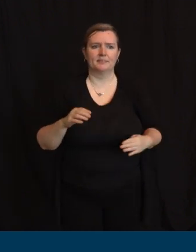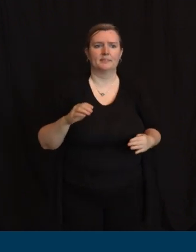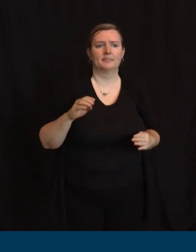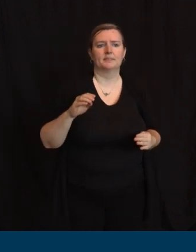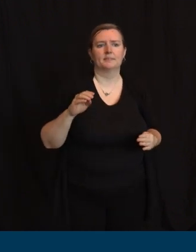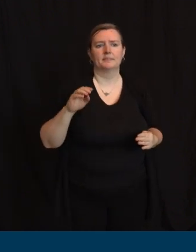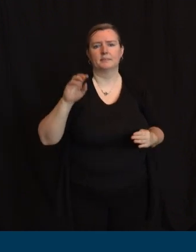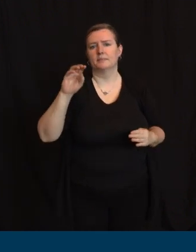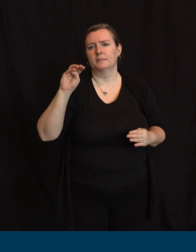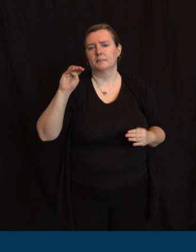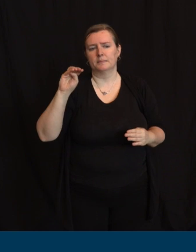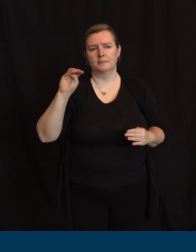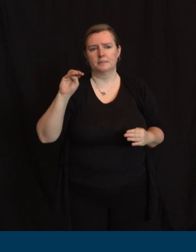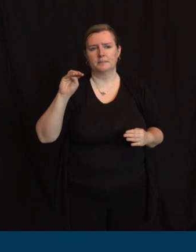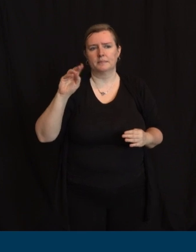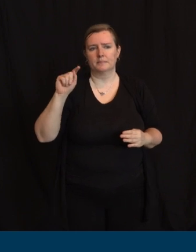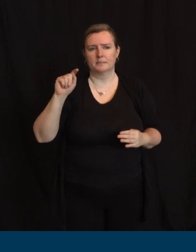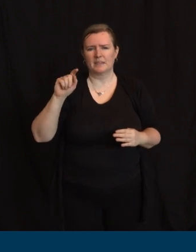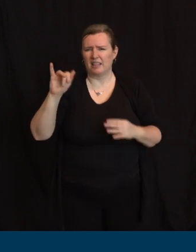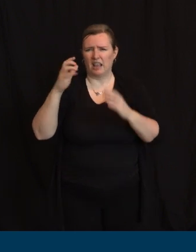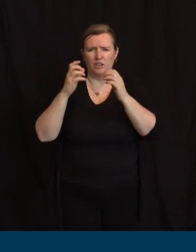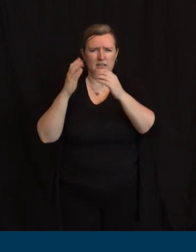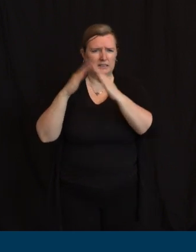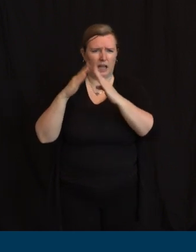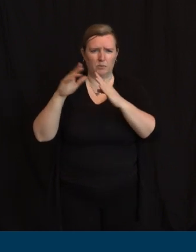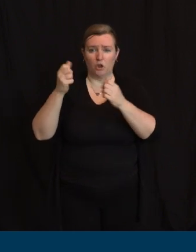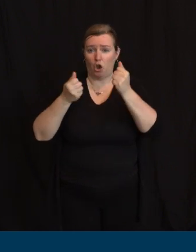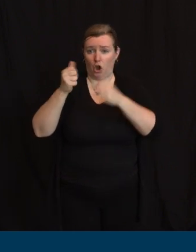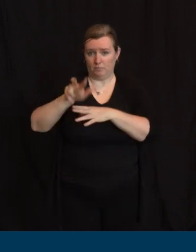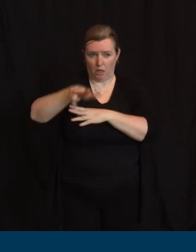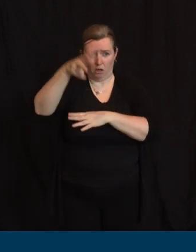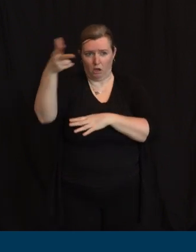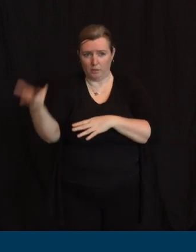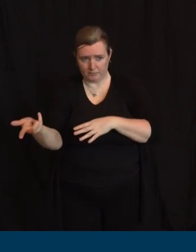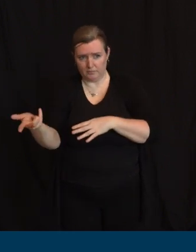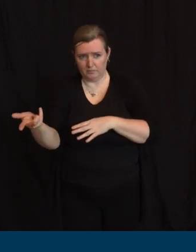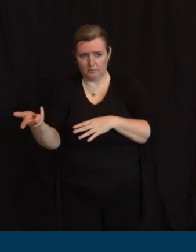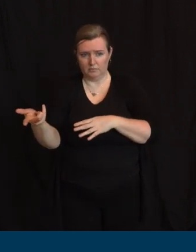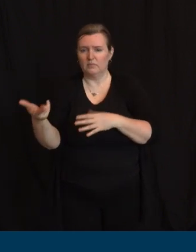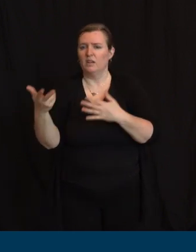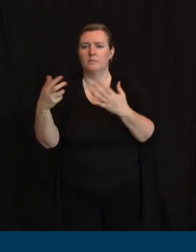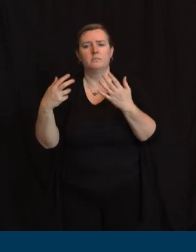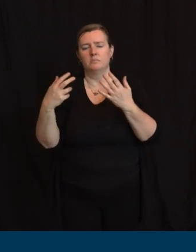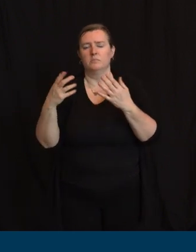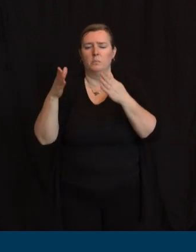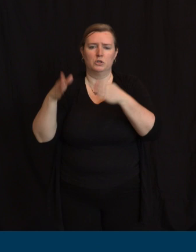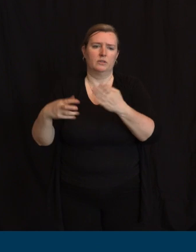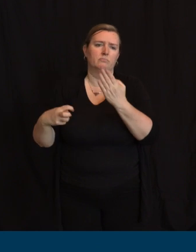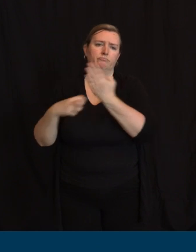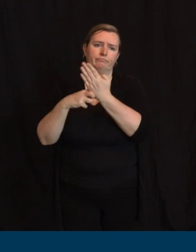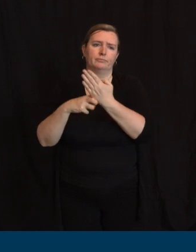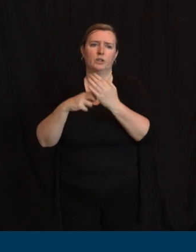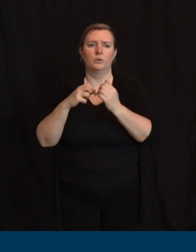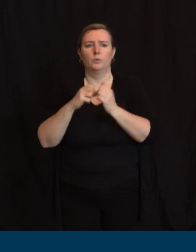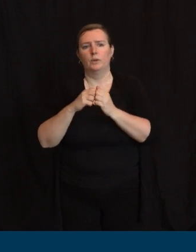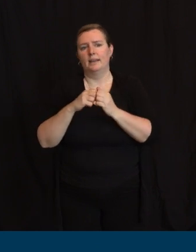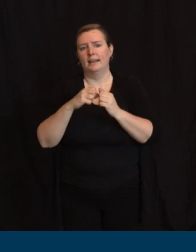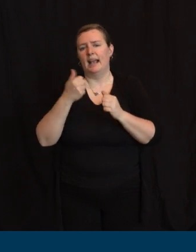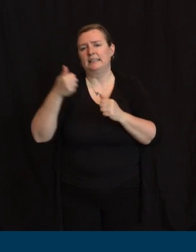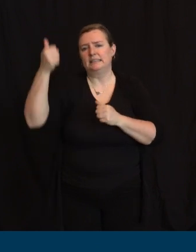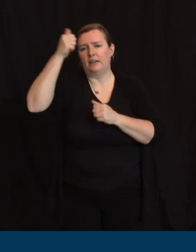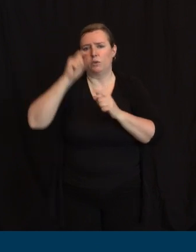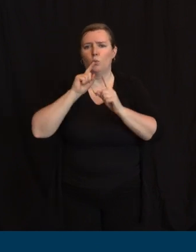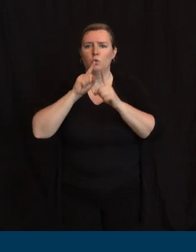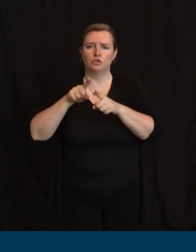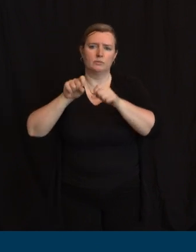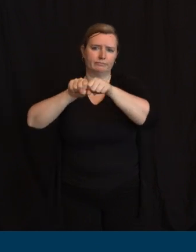vehicle in a motor vehicle accident, that subject was charged with an EO violation. In Atlantic City,